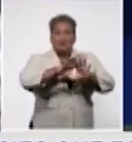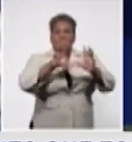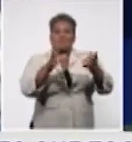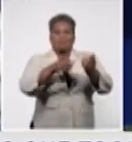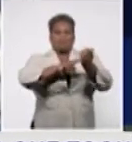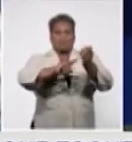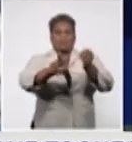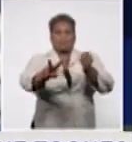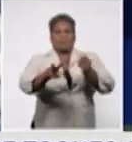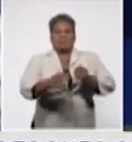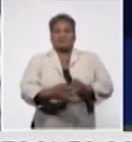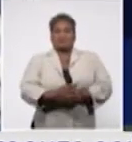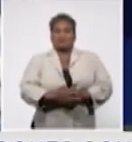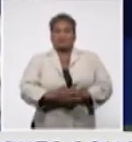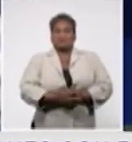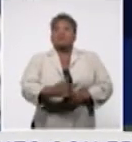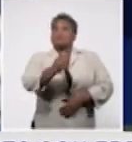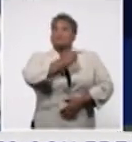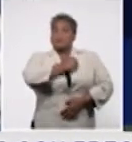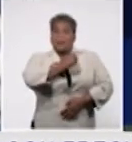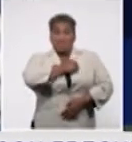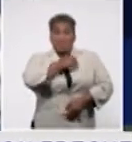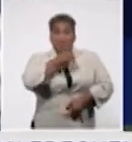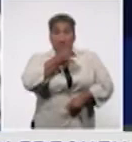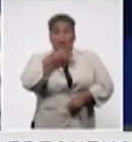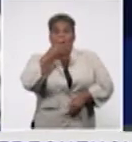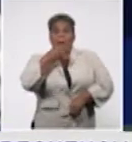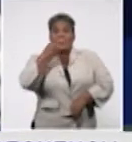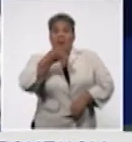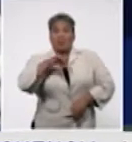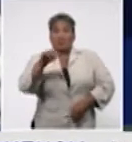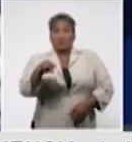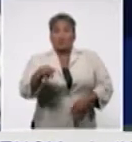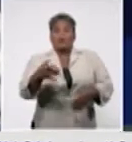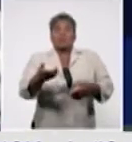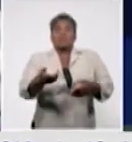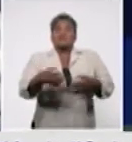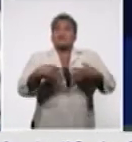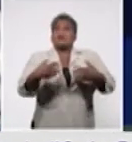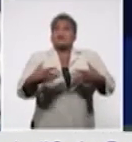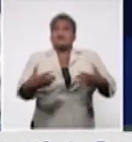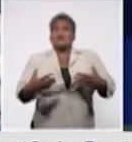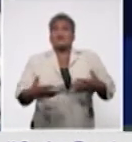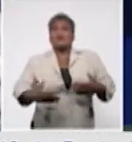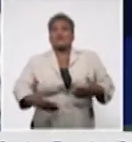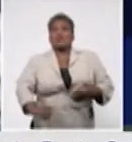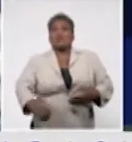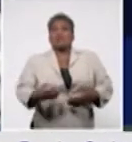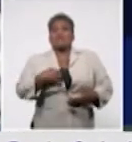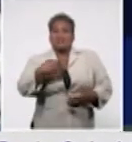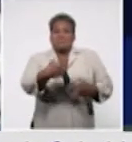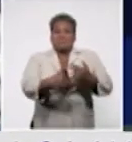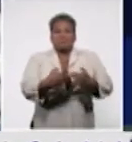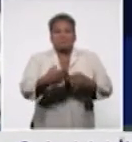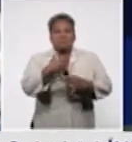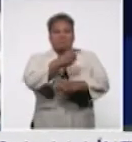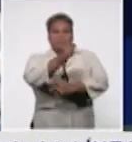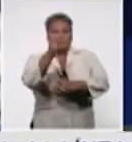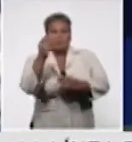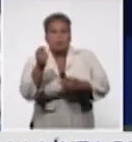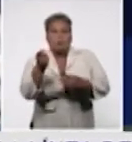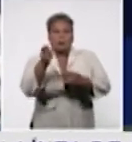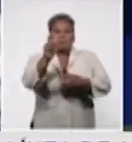into a cardiac respiratory arrest, and despite the efforts made by our health professionals, it was not possible to revive